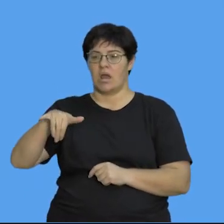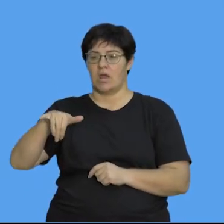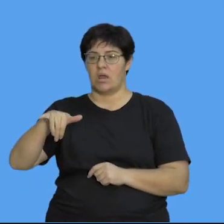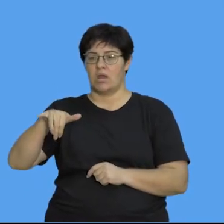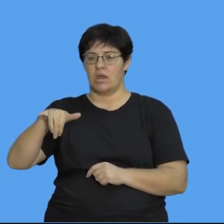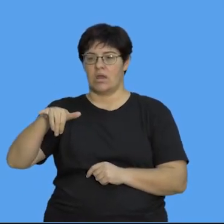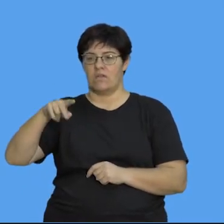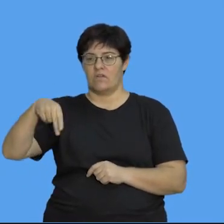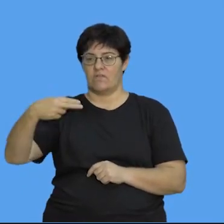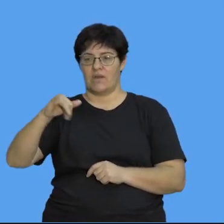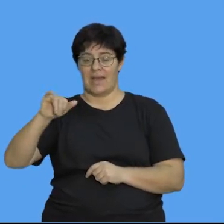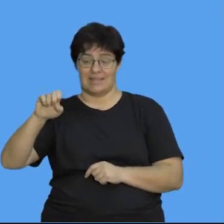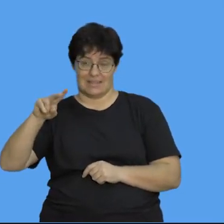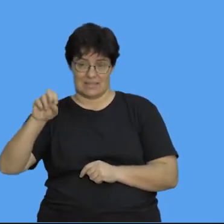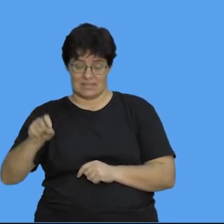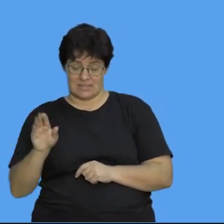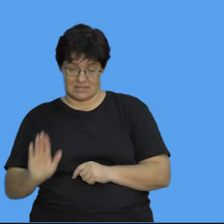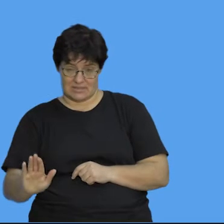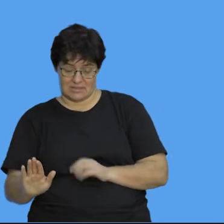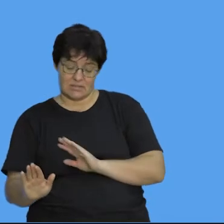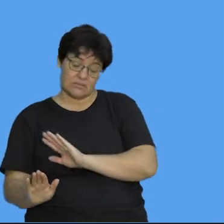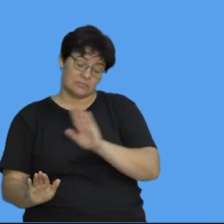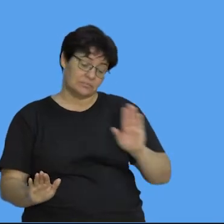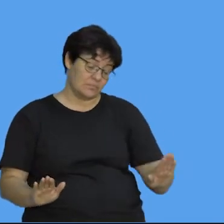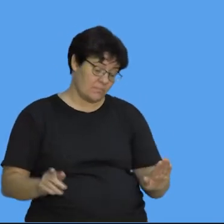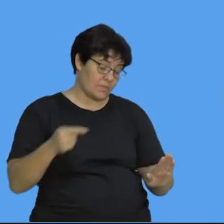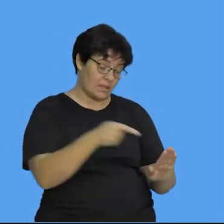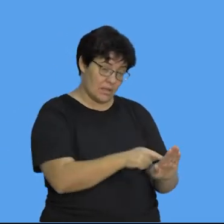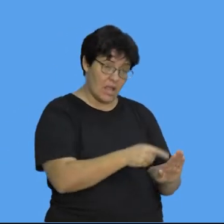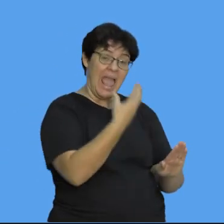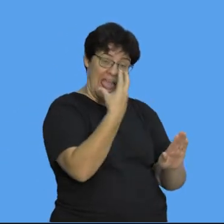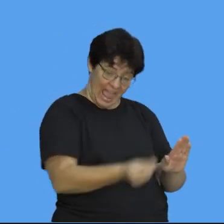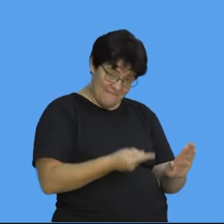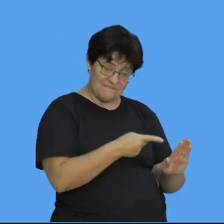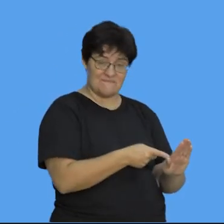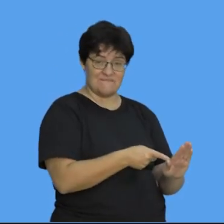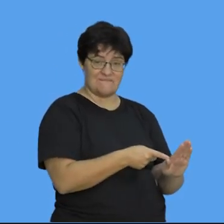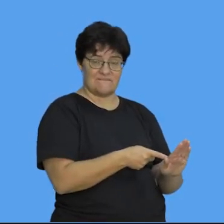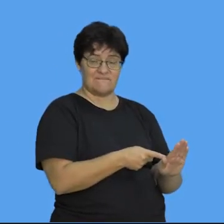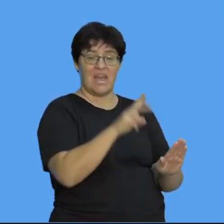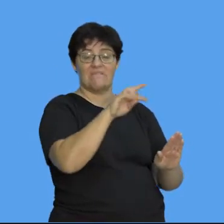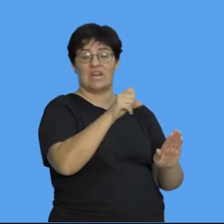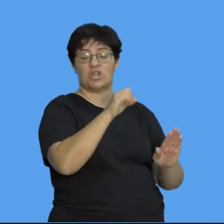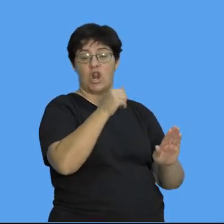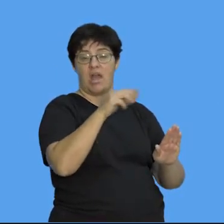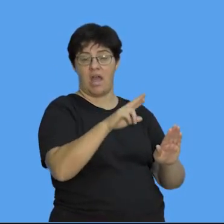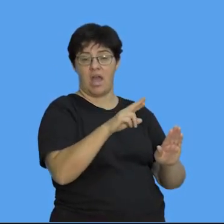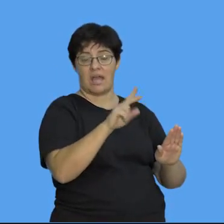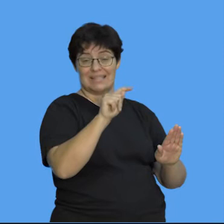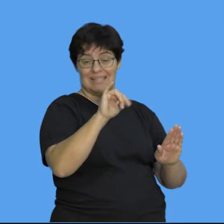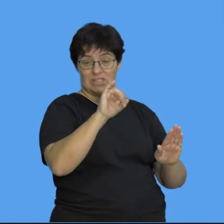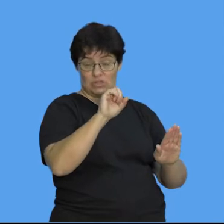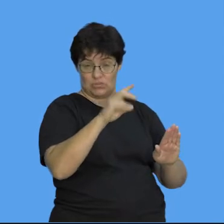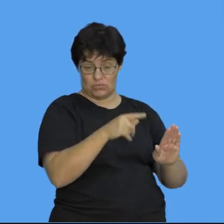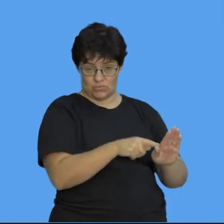Okay, that is moss. Now we go to the other side. Plants that have vascular tissue. Remember, we've got